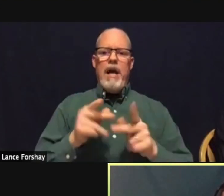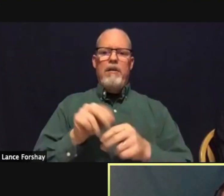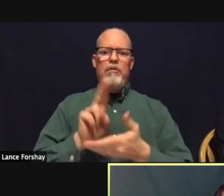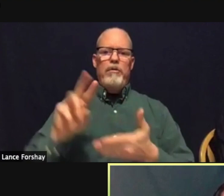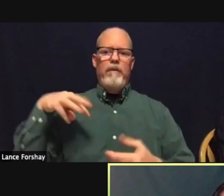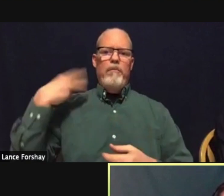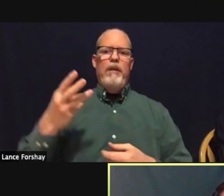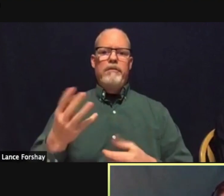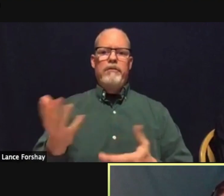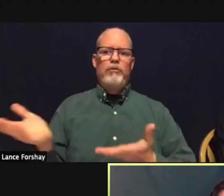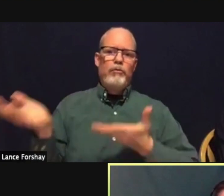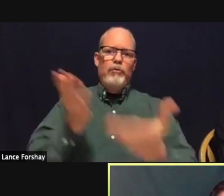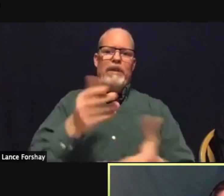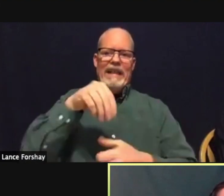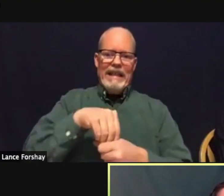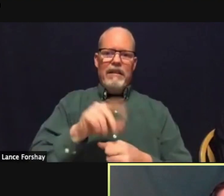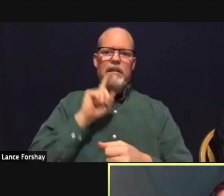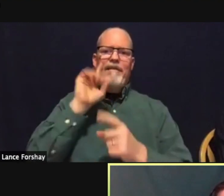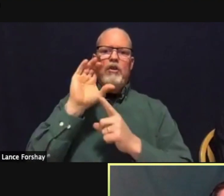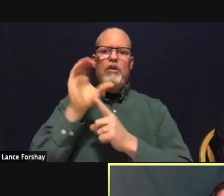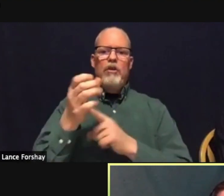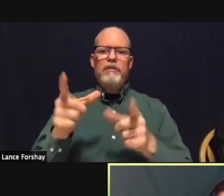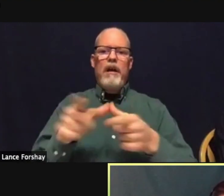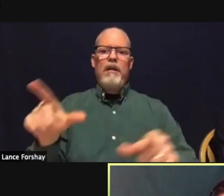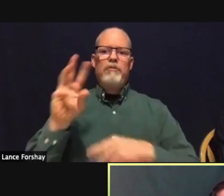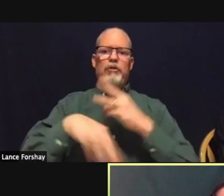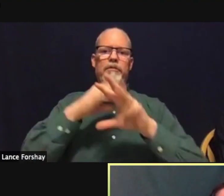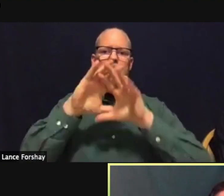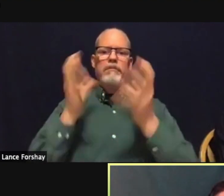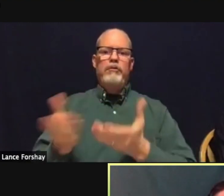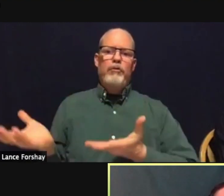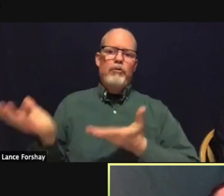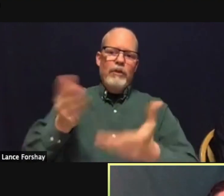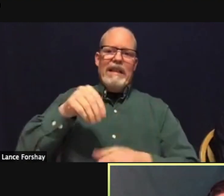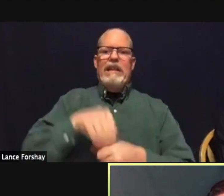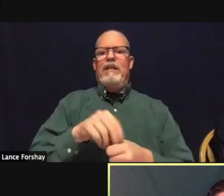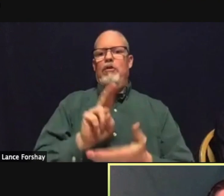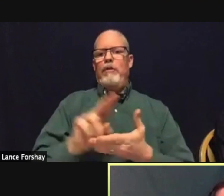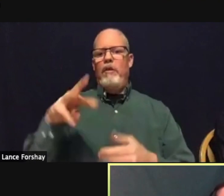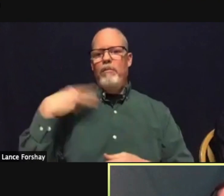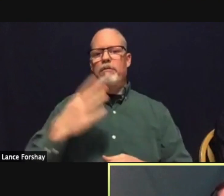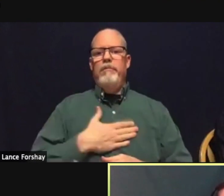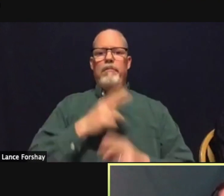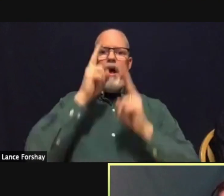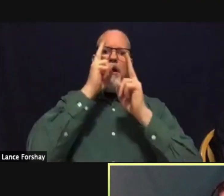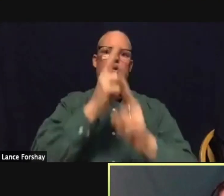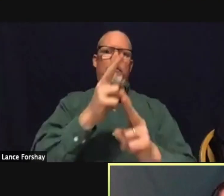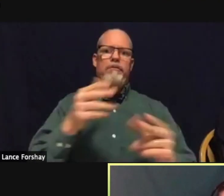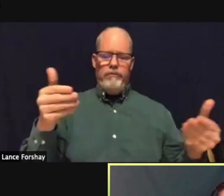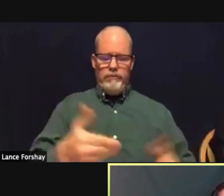him to the University of Washington to provide this colloquium today. And I'm honored to introduce